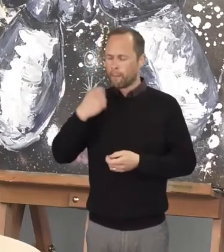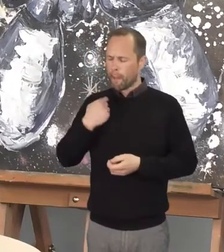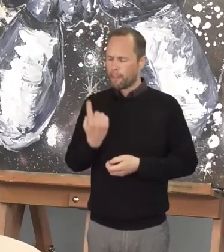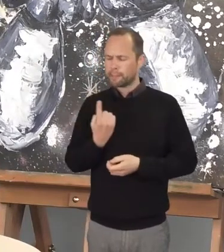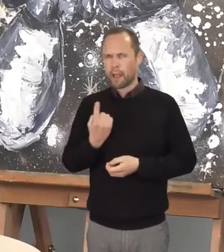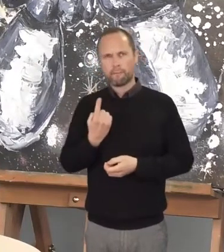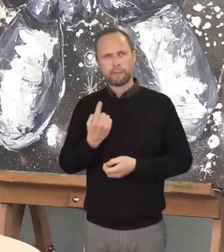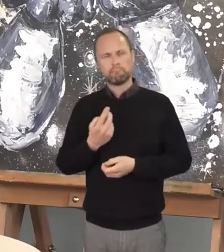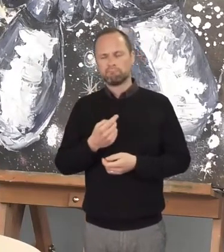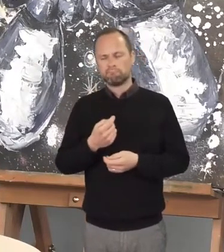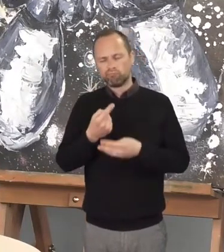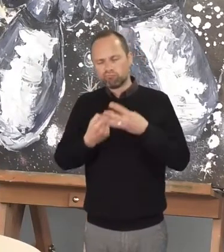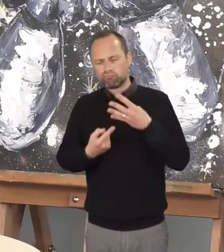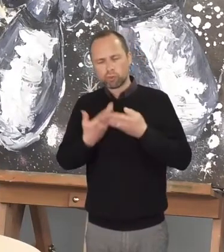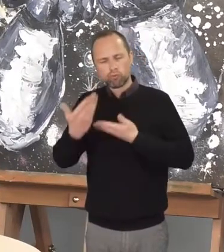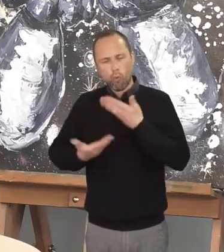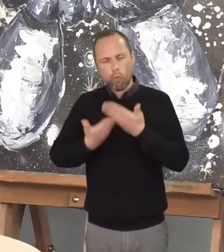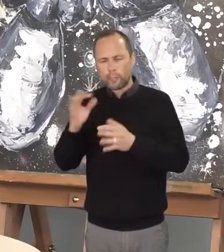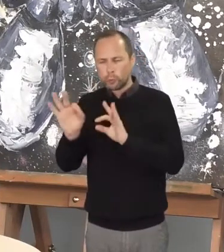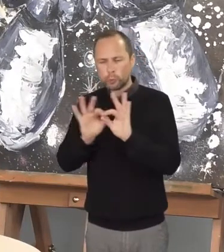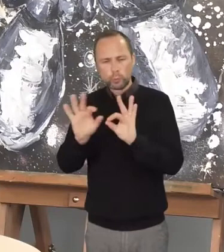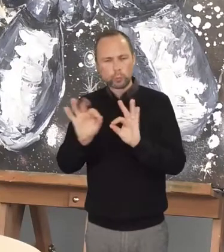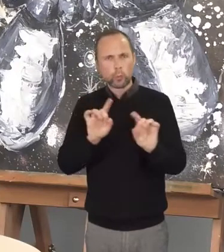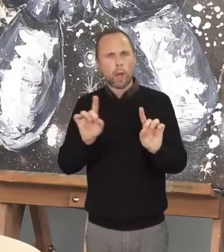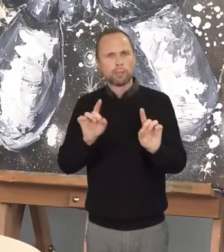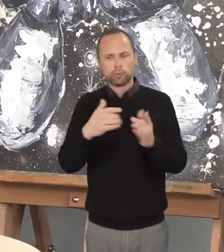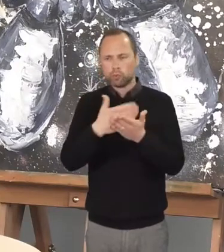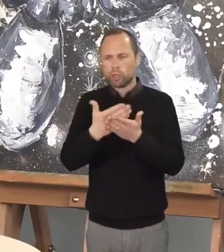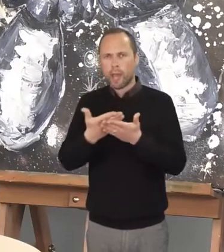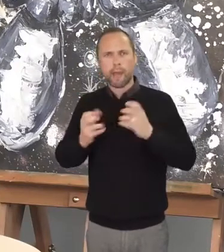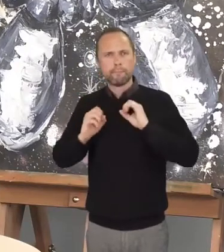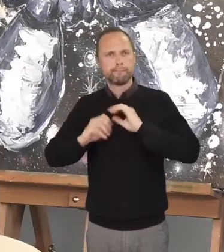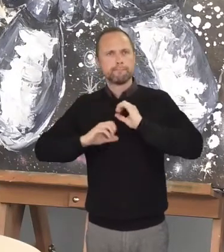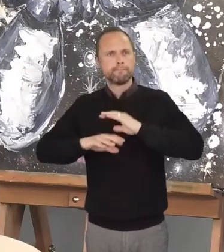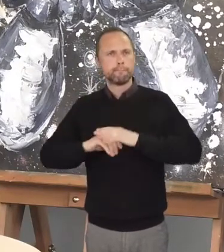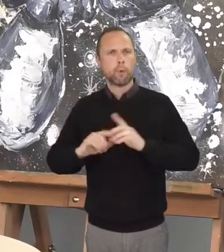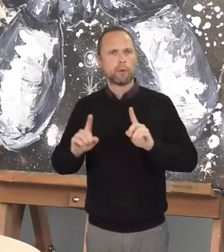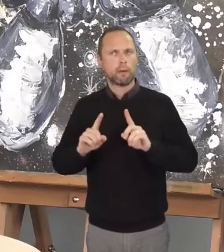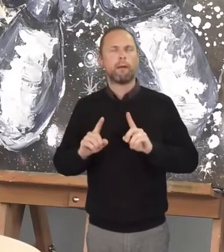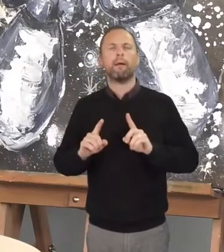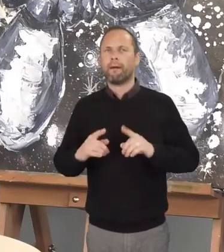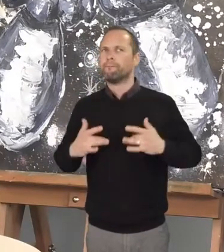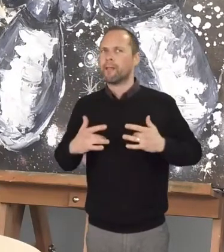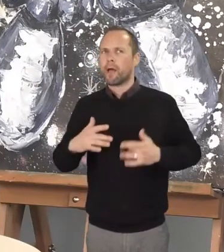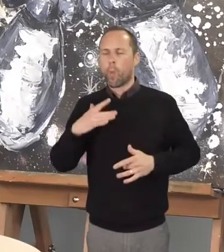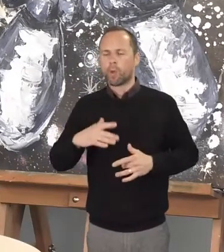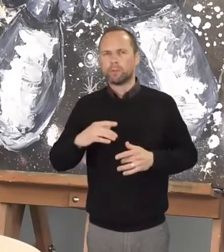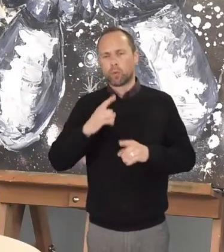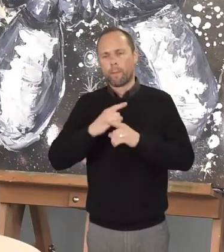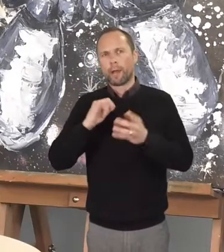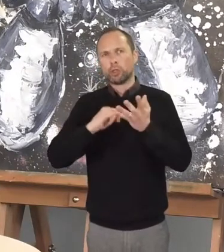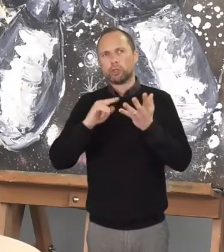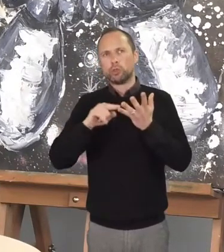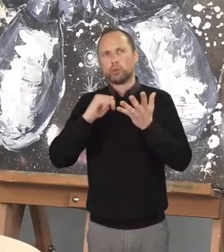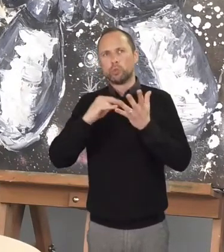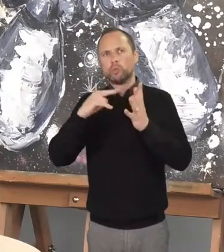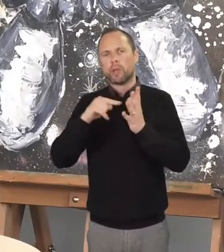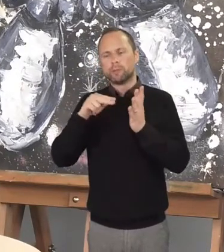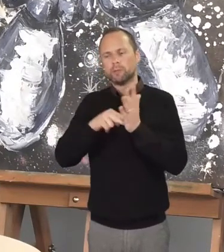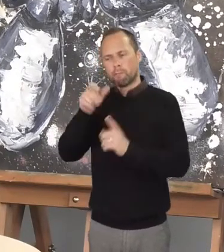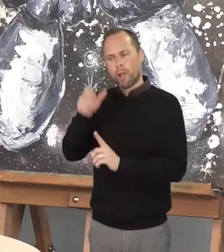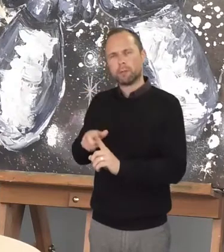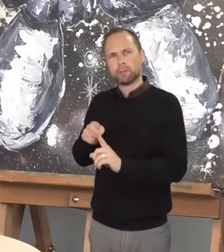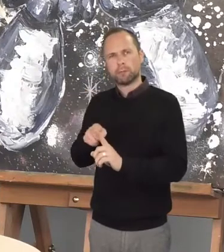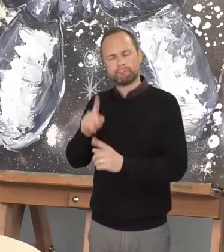the stories to share this morning, I just couldn't resist telling you about Susan. And Susan always sticks in